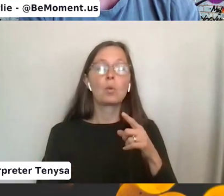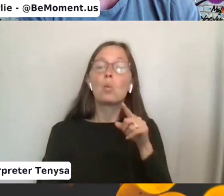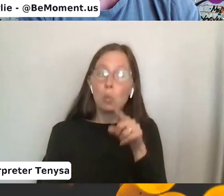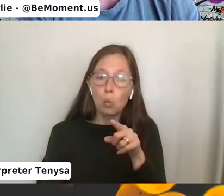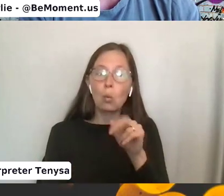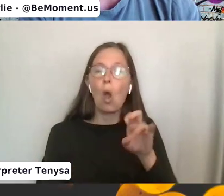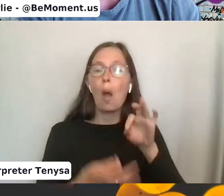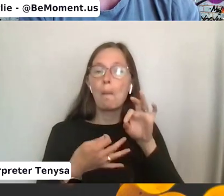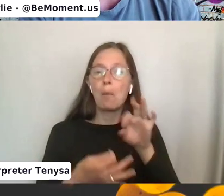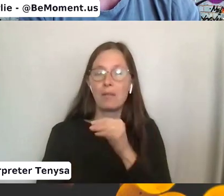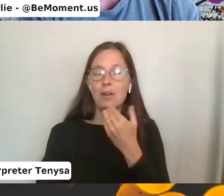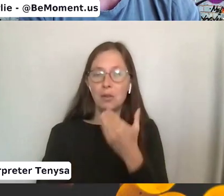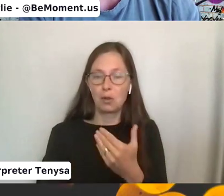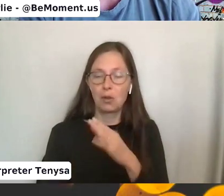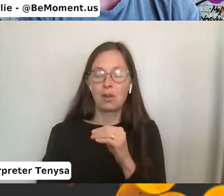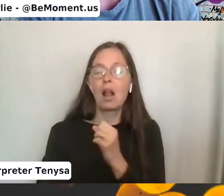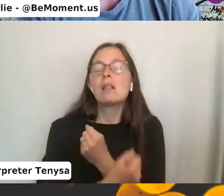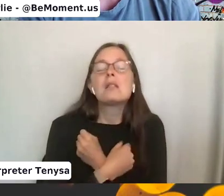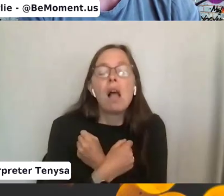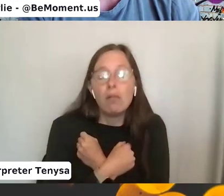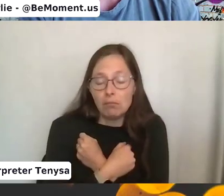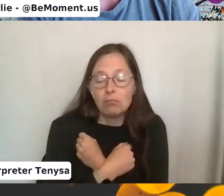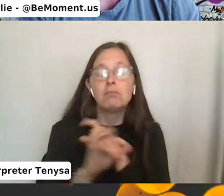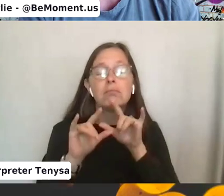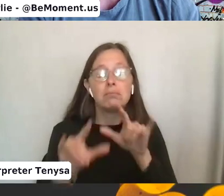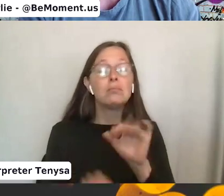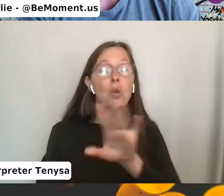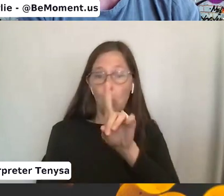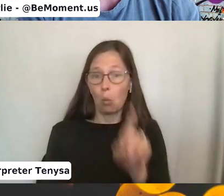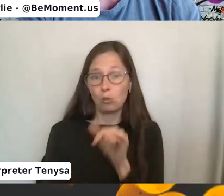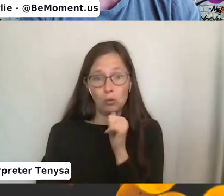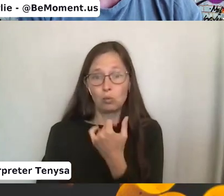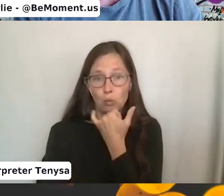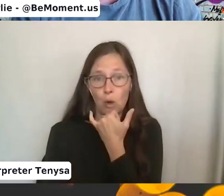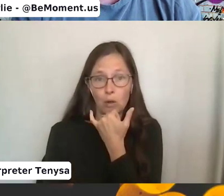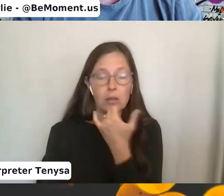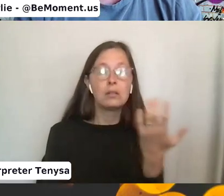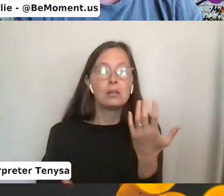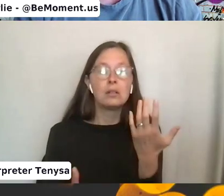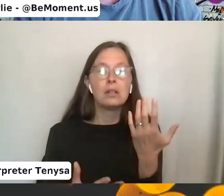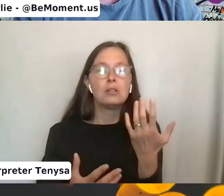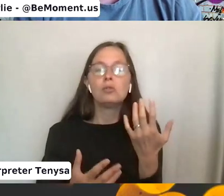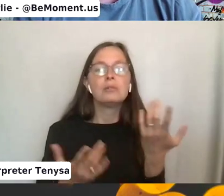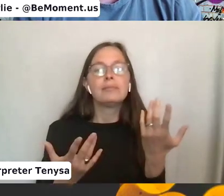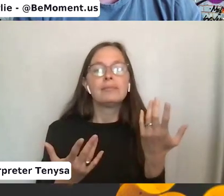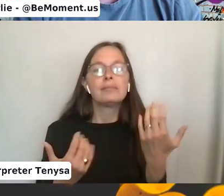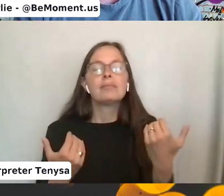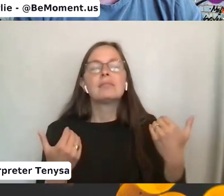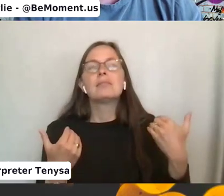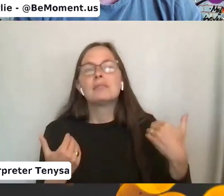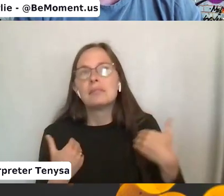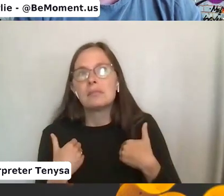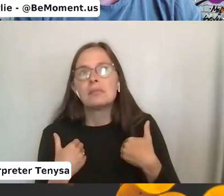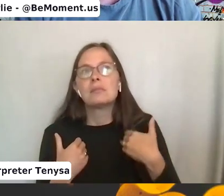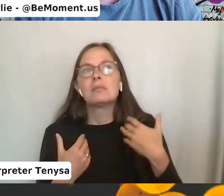perfect and good and loved, and your question wasn't wrong. It just has ramifications that maybe we are